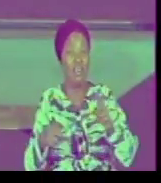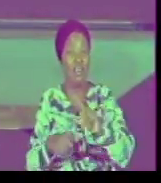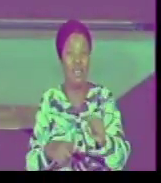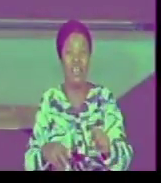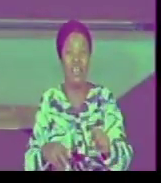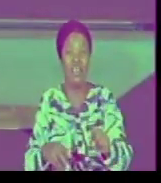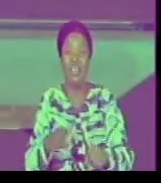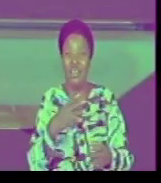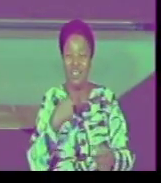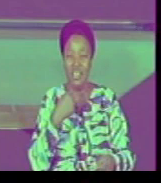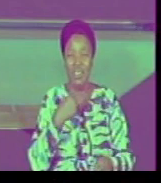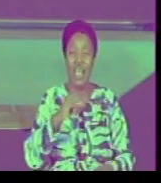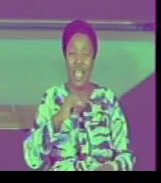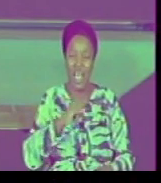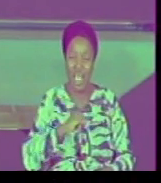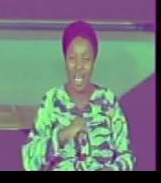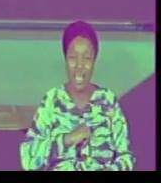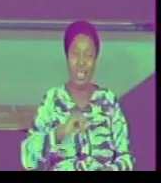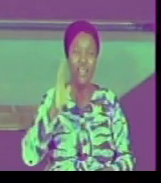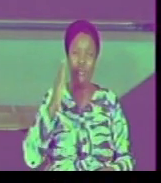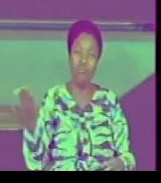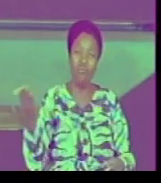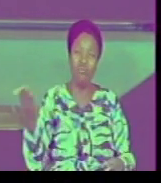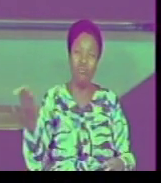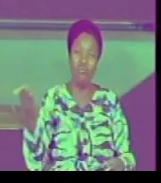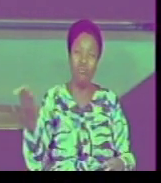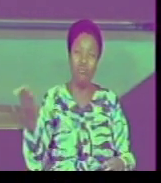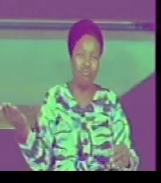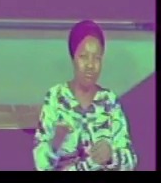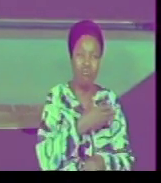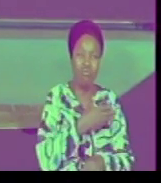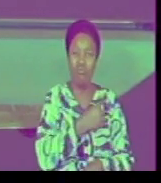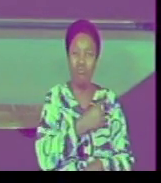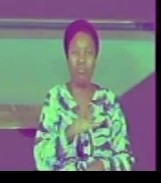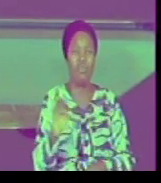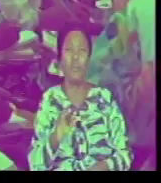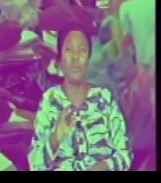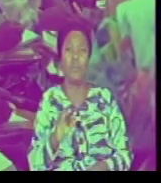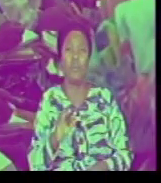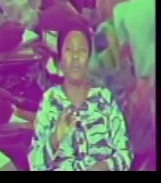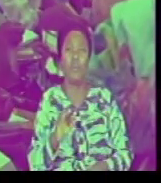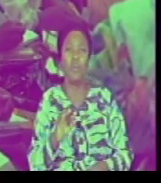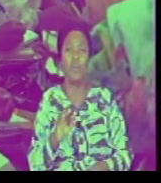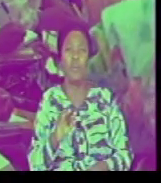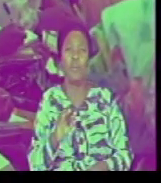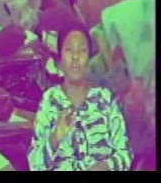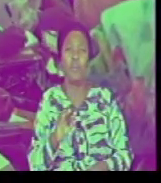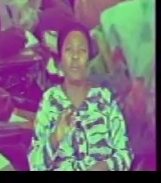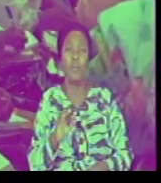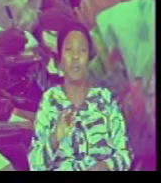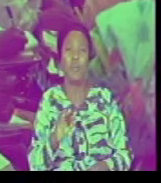cut them off. Cut them off. Cut them off.